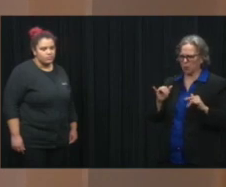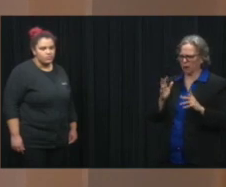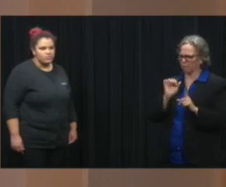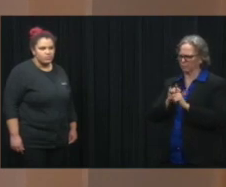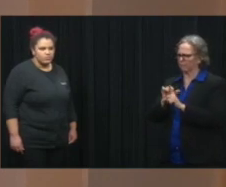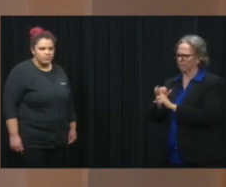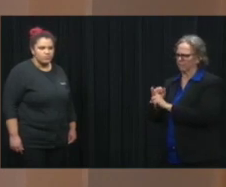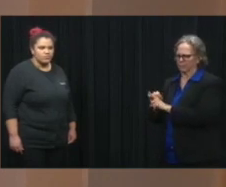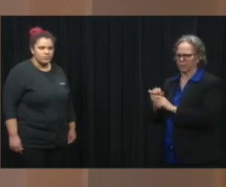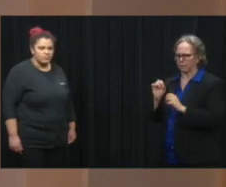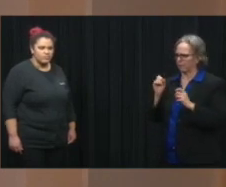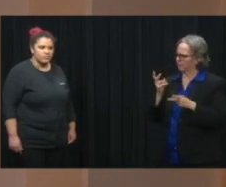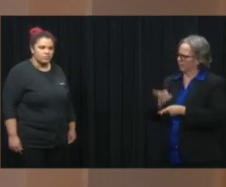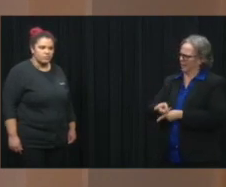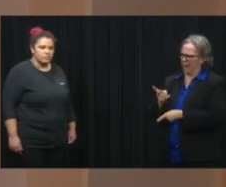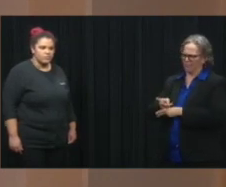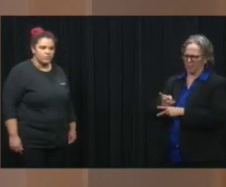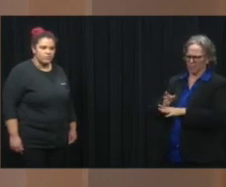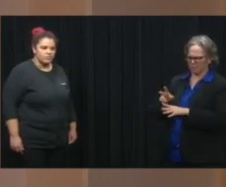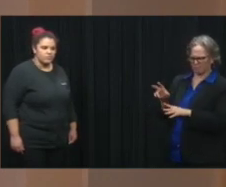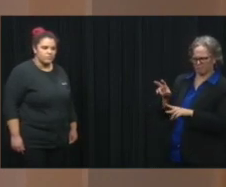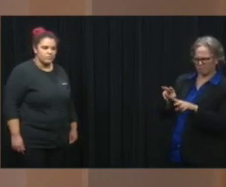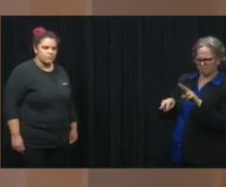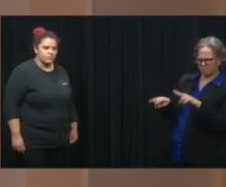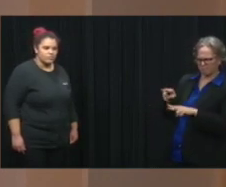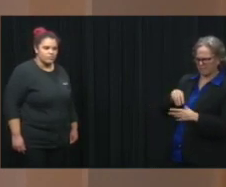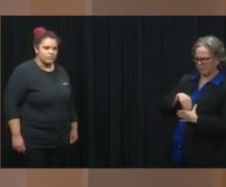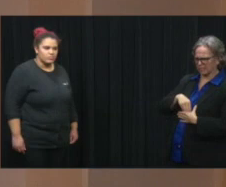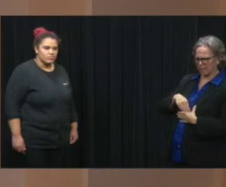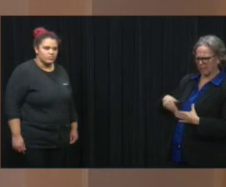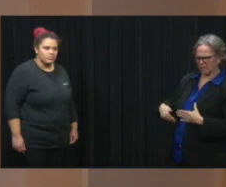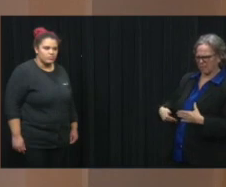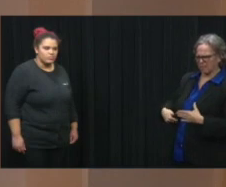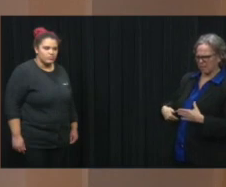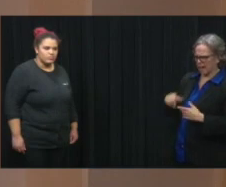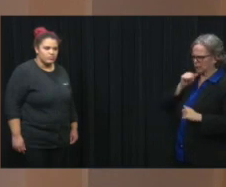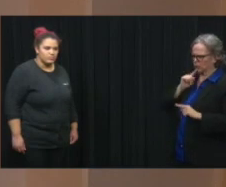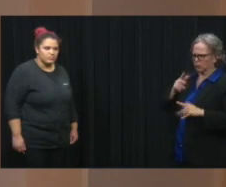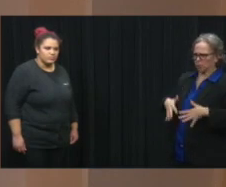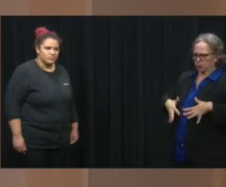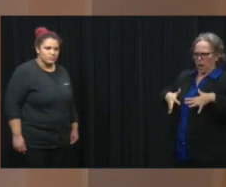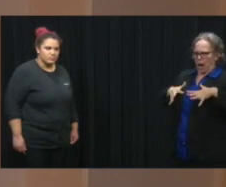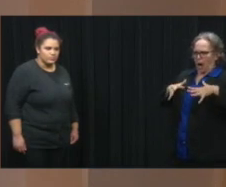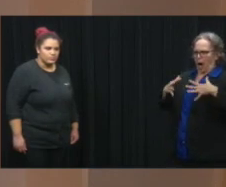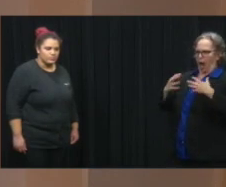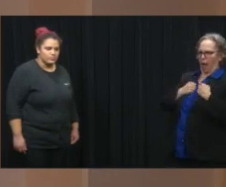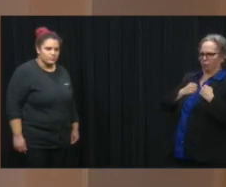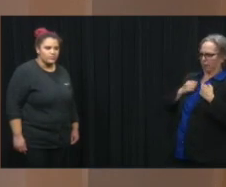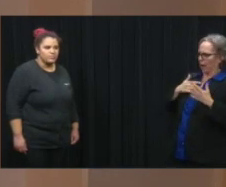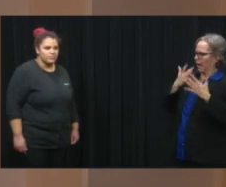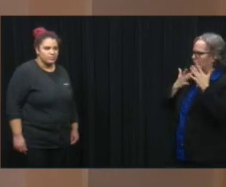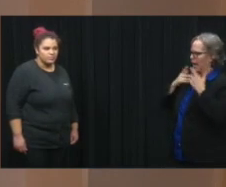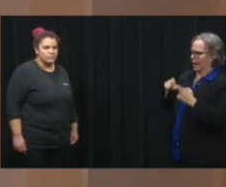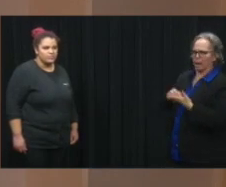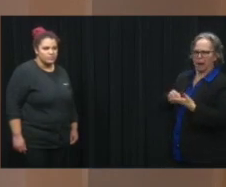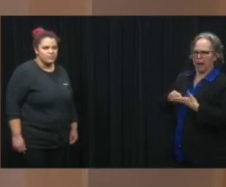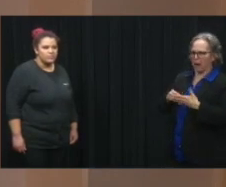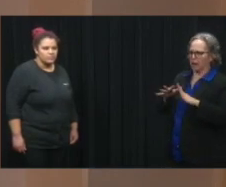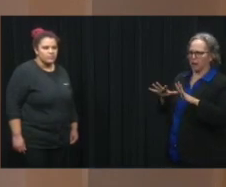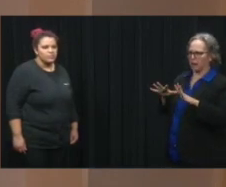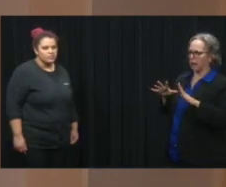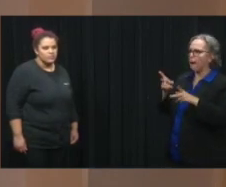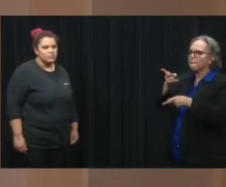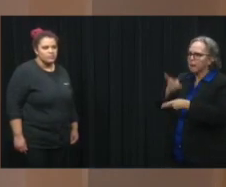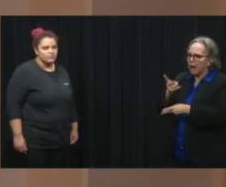you have a sense of anxiety or that you may urgently need something, to be careful about how you